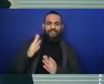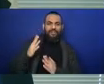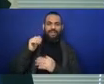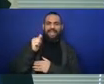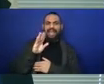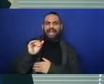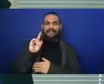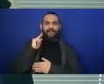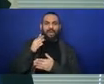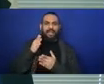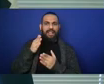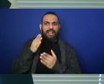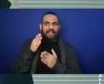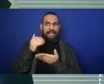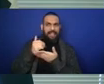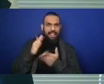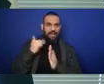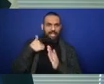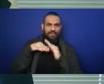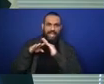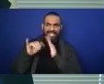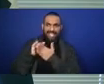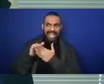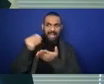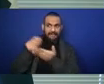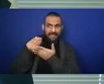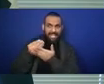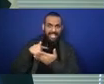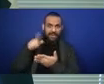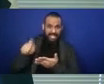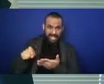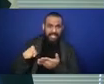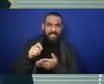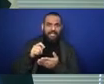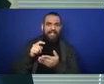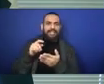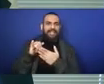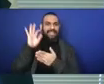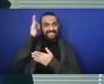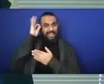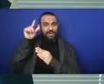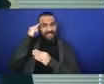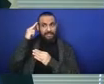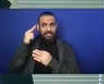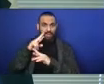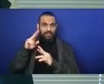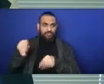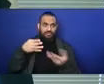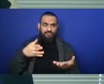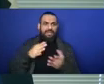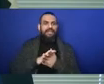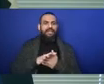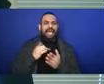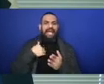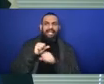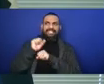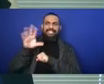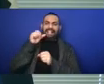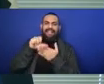Paso, as per usual, have stepped up to the challenge that we face, and they are ensuring that we are testing